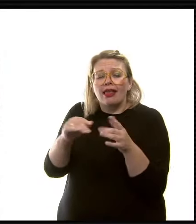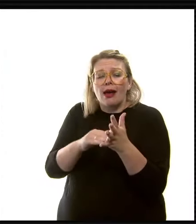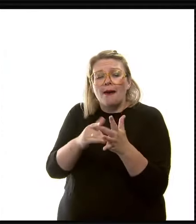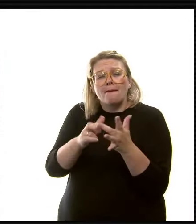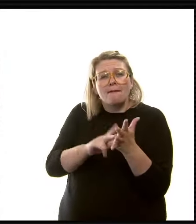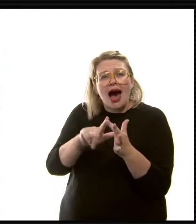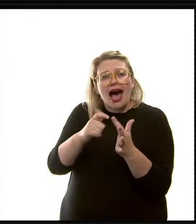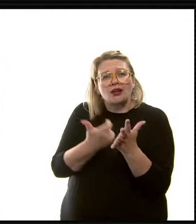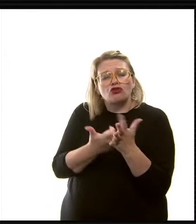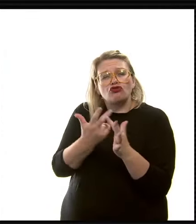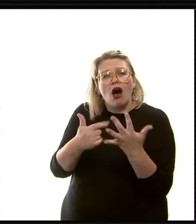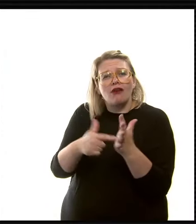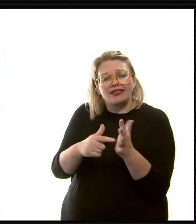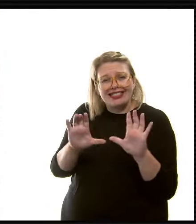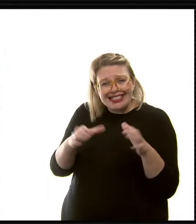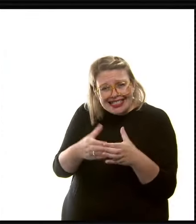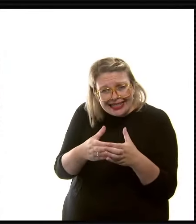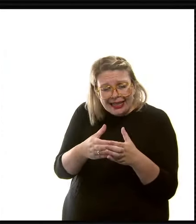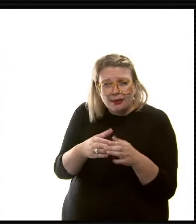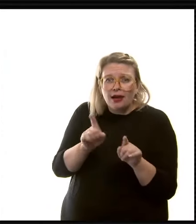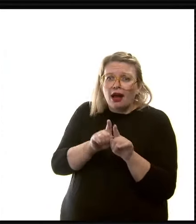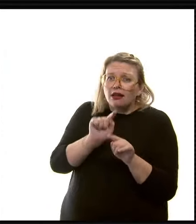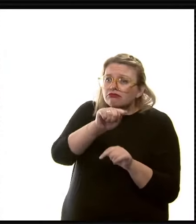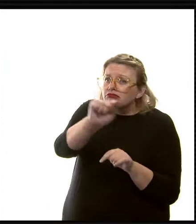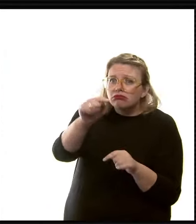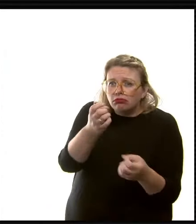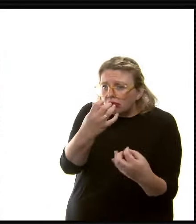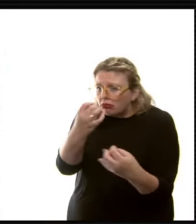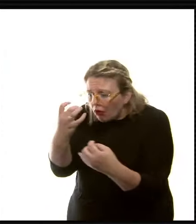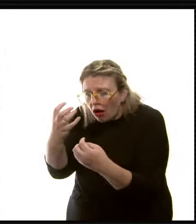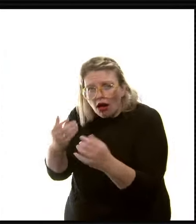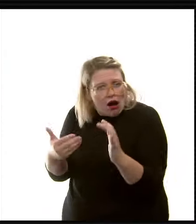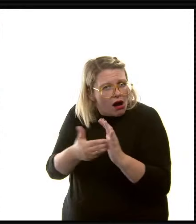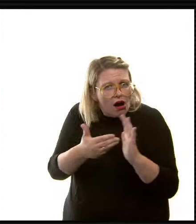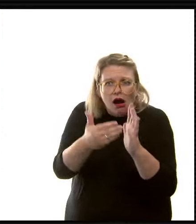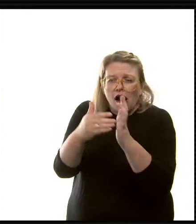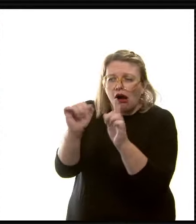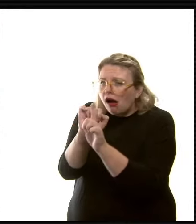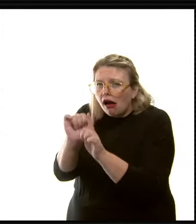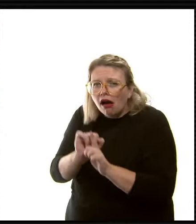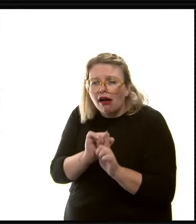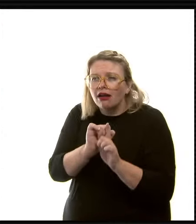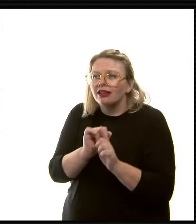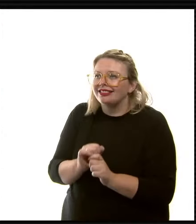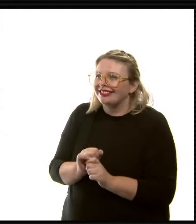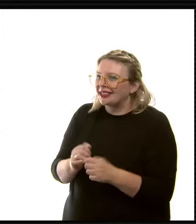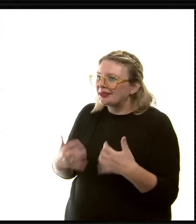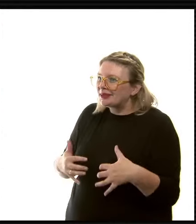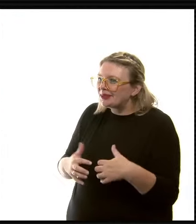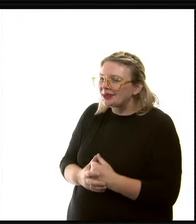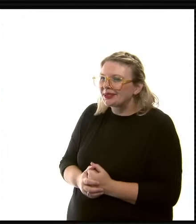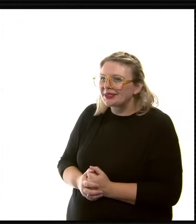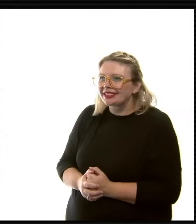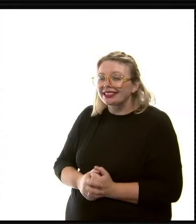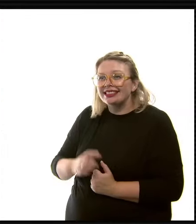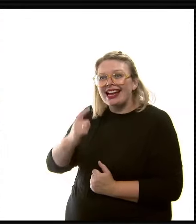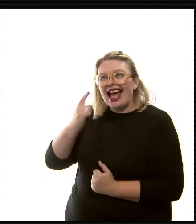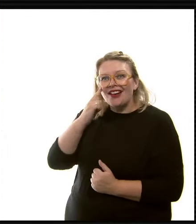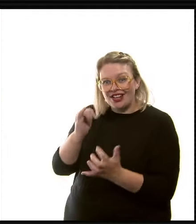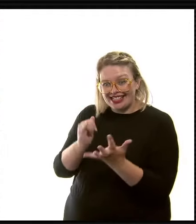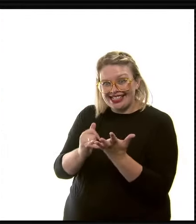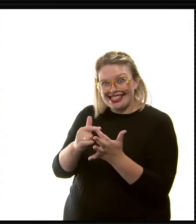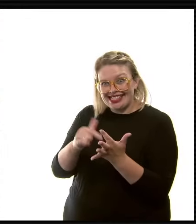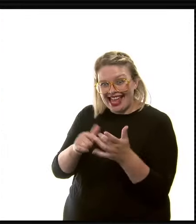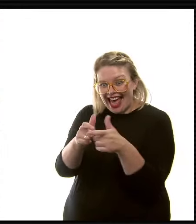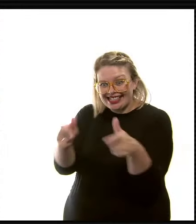of course our dear community on like all the new updates we add to Minecraft. That's awesome. Can we look at the sets now, guys? I want to see the